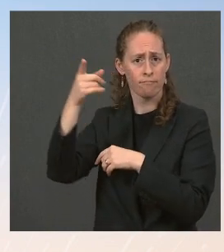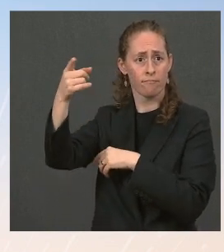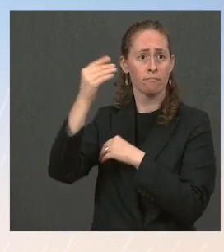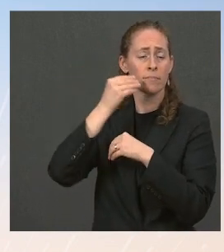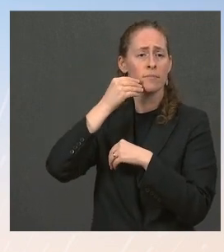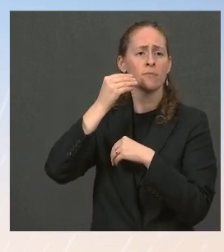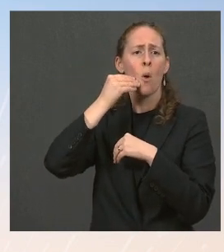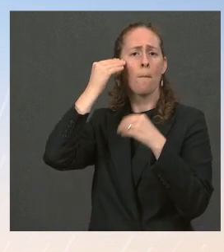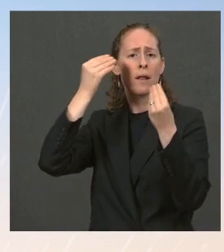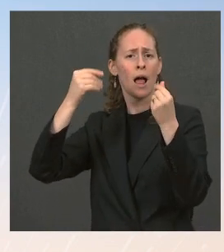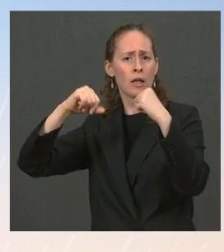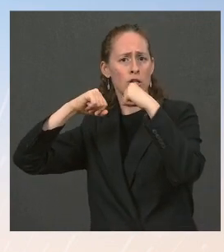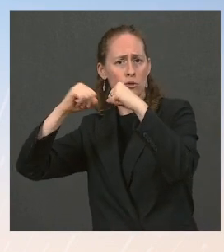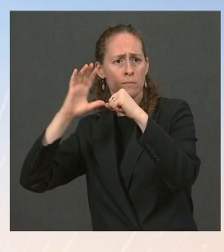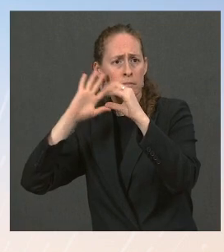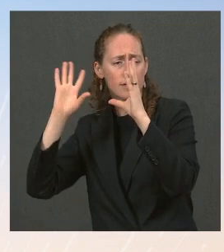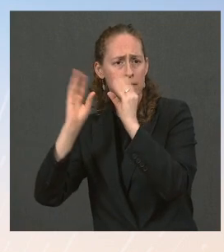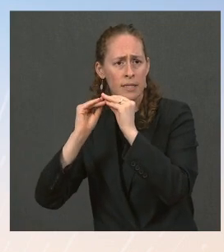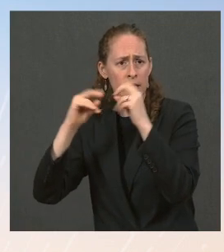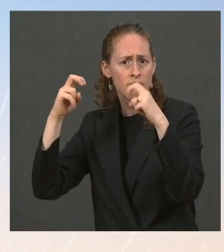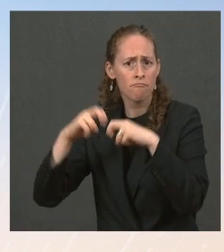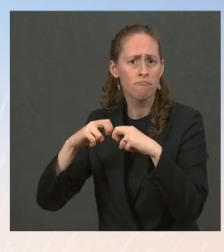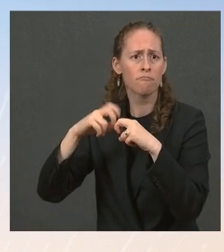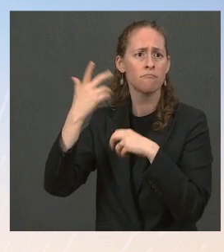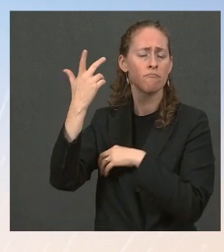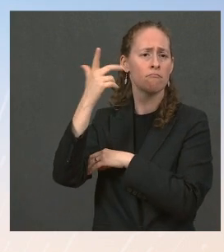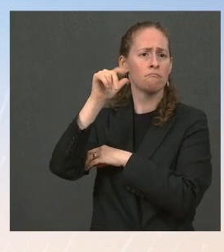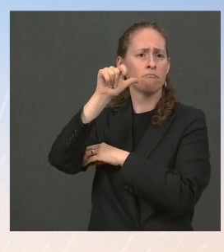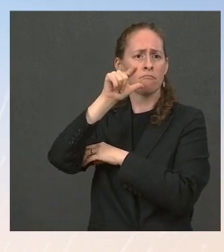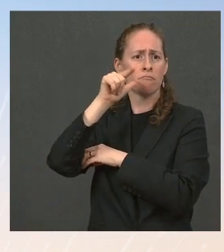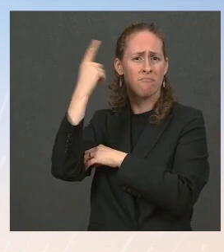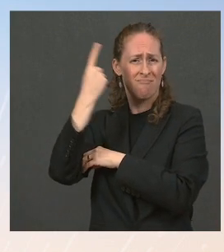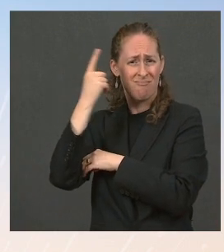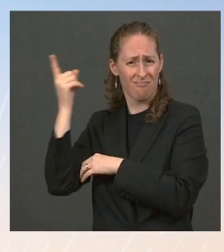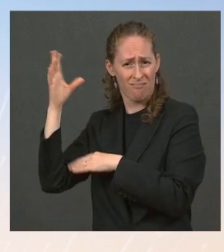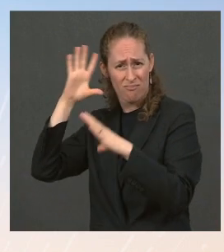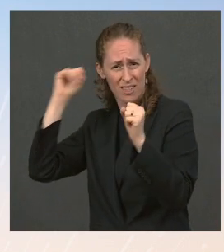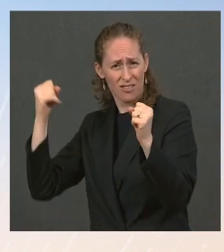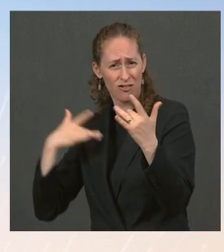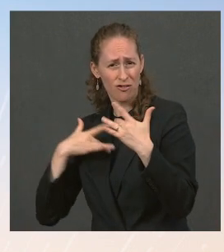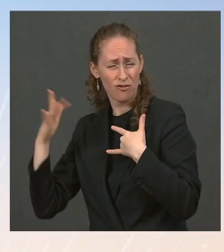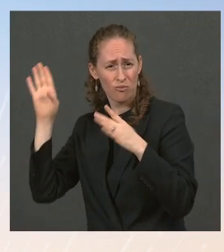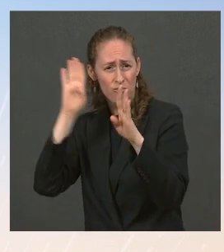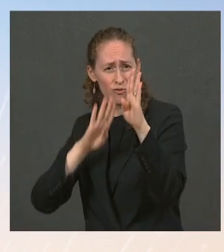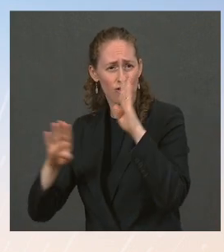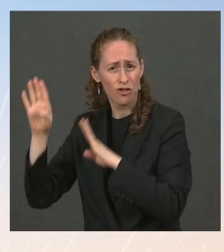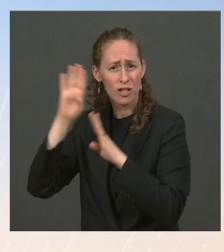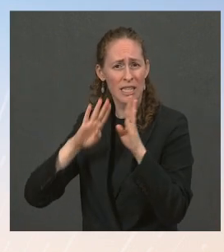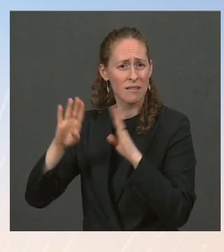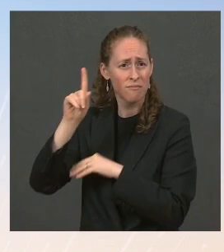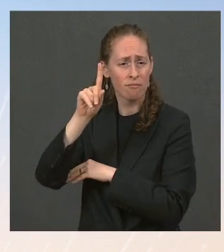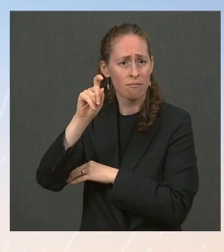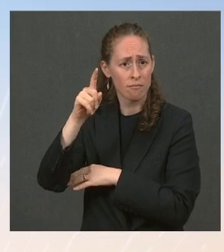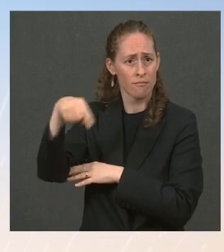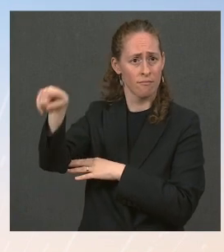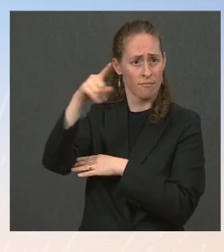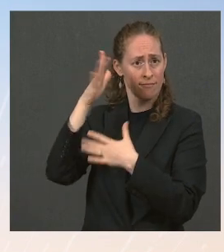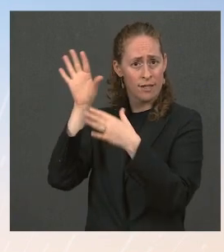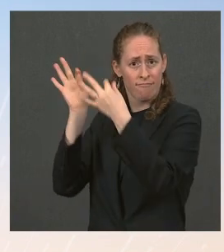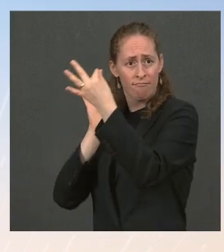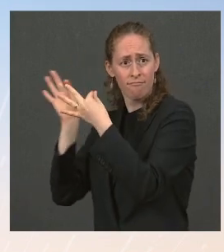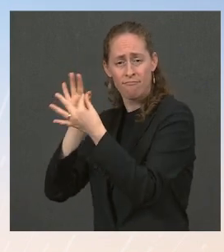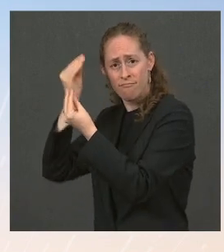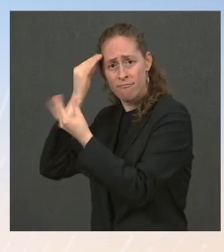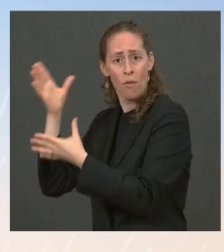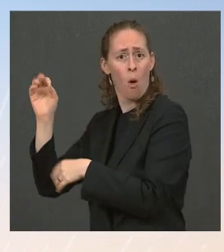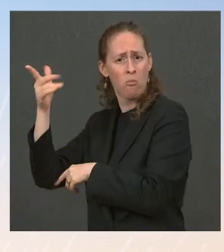concern. How often does this get to the president? Does he get briefed on these situations, or is he just getting into news reports? Of course he gets briefed